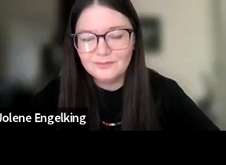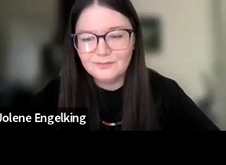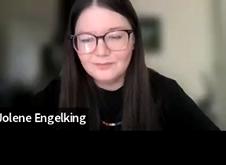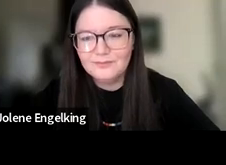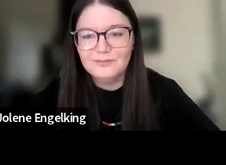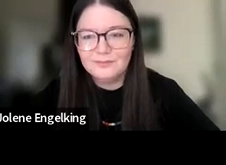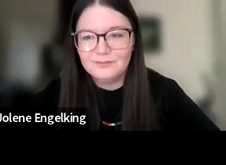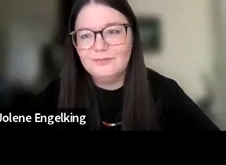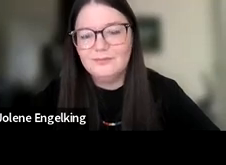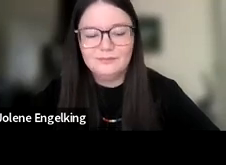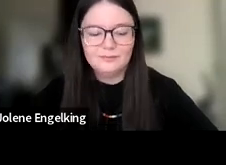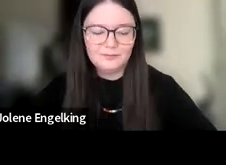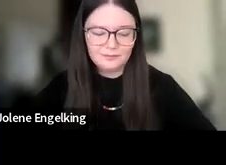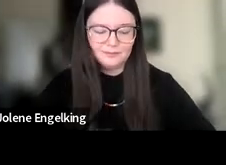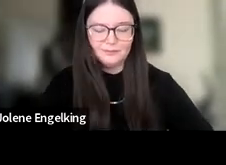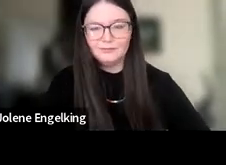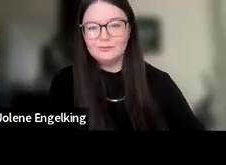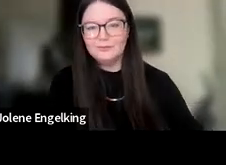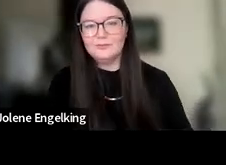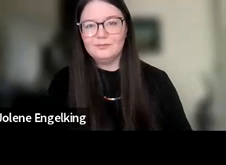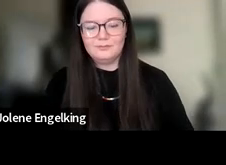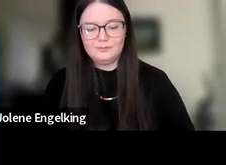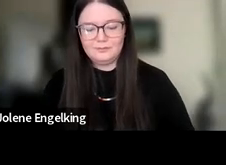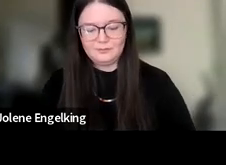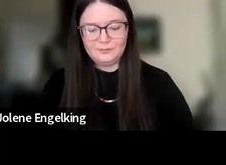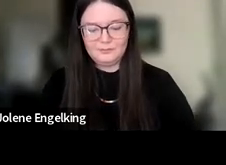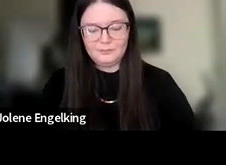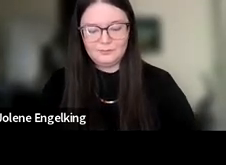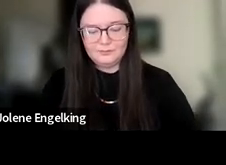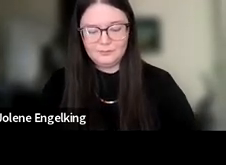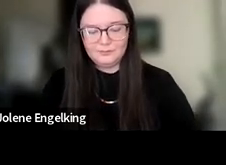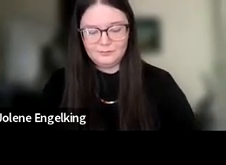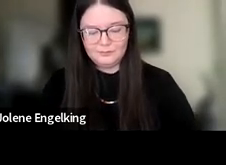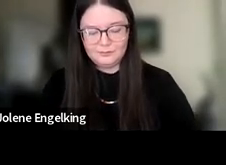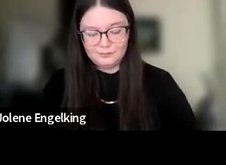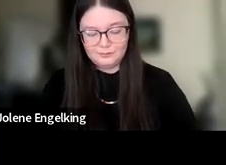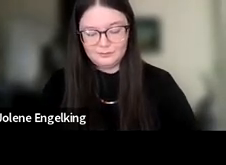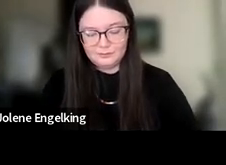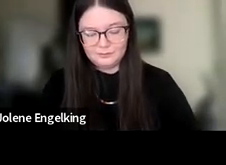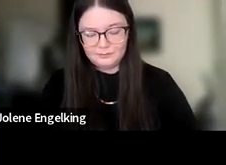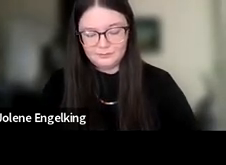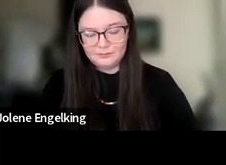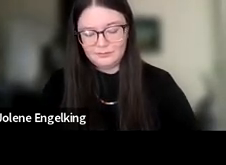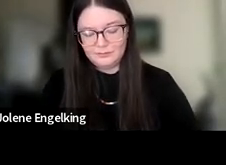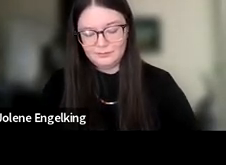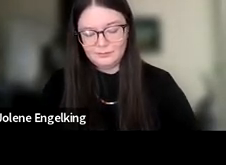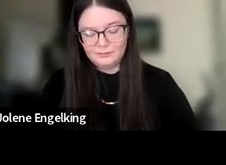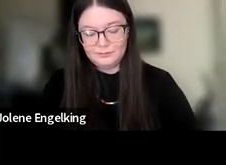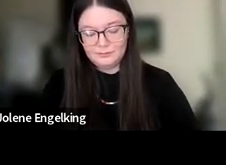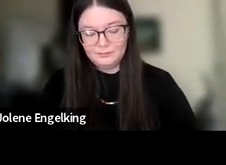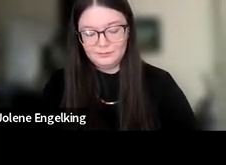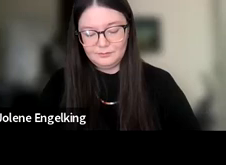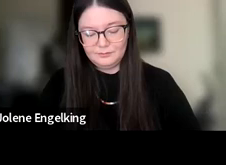able to support sexual assault survivors and having access to safe housing, as well as the increased use of mobile